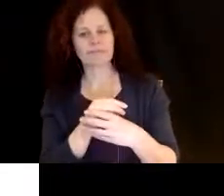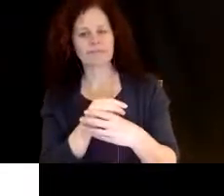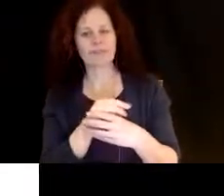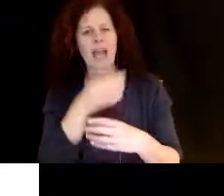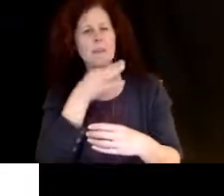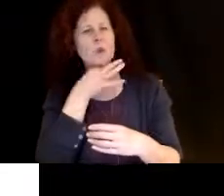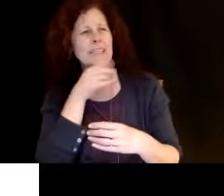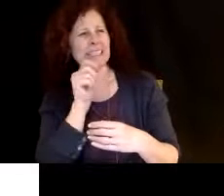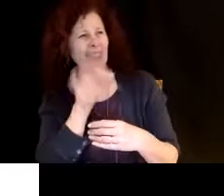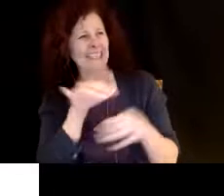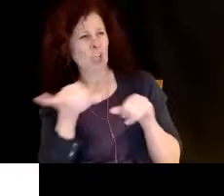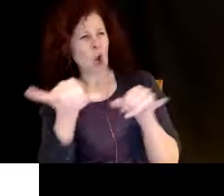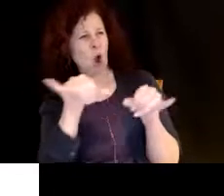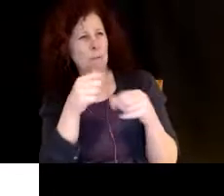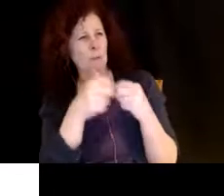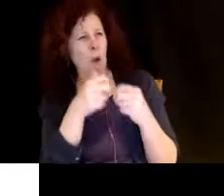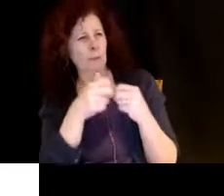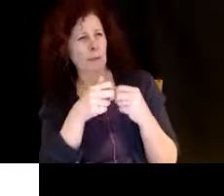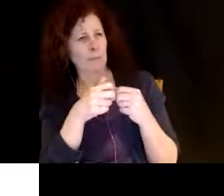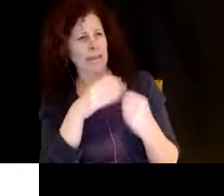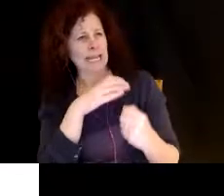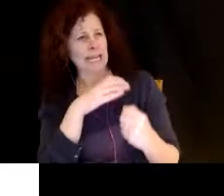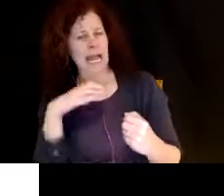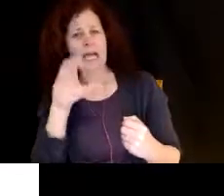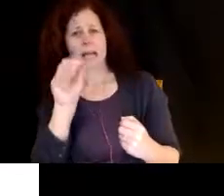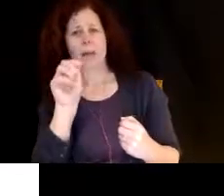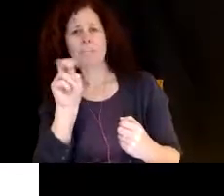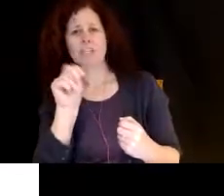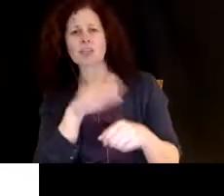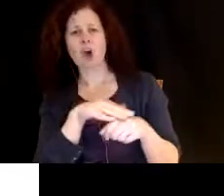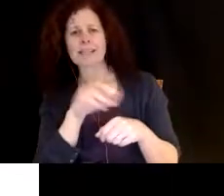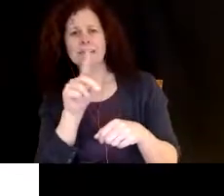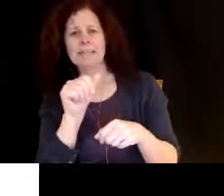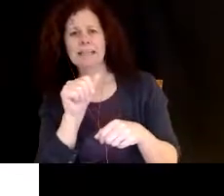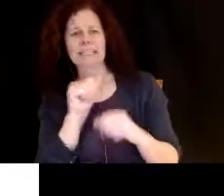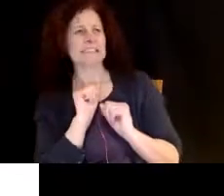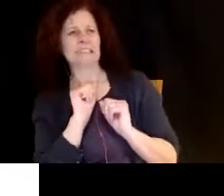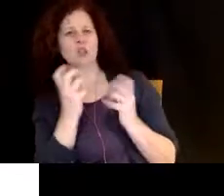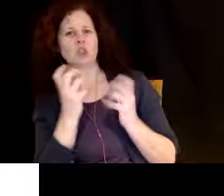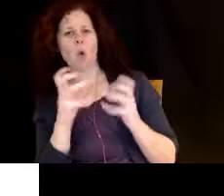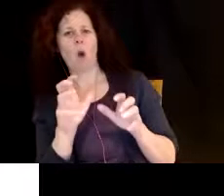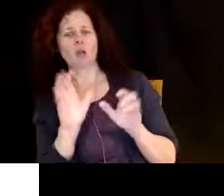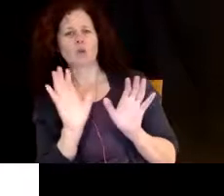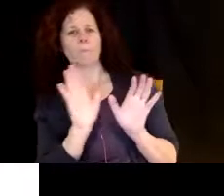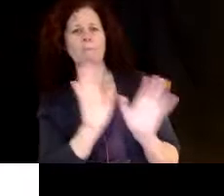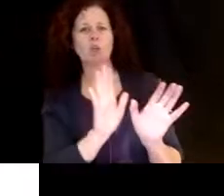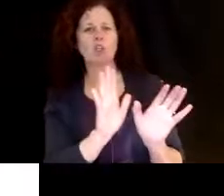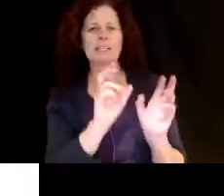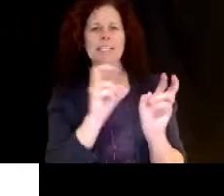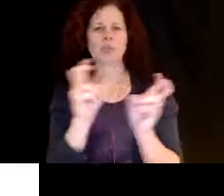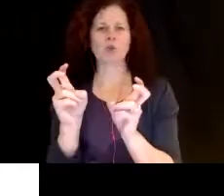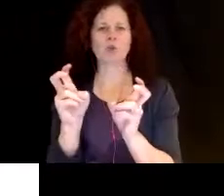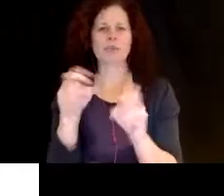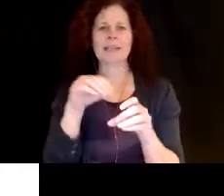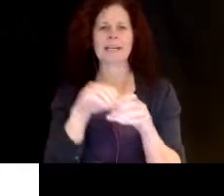problem where commissions on disability are reluctant to push issues in the face of residents and elected officials who